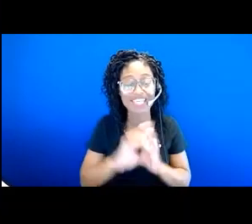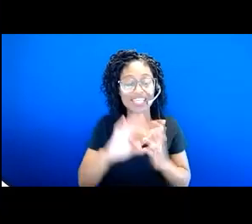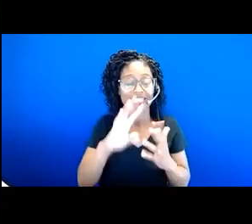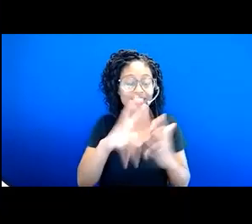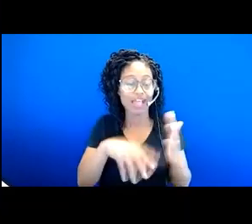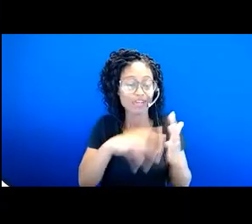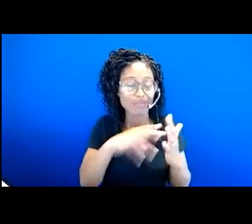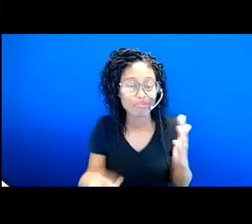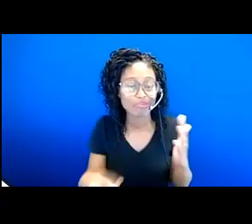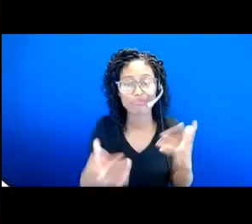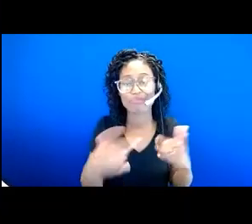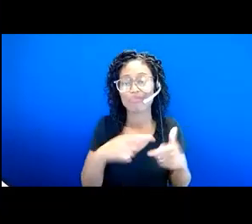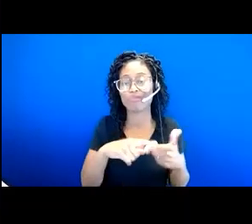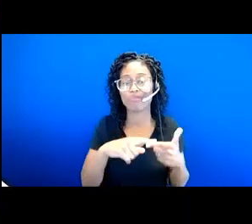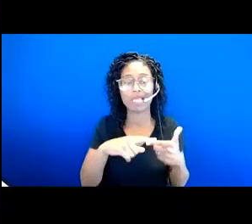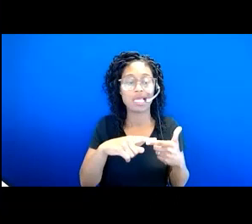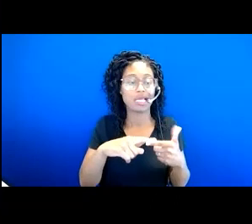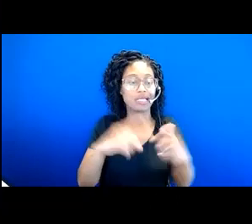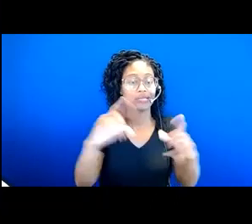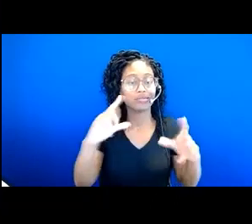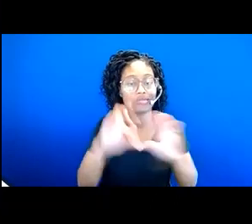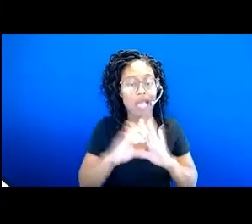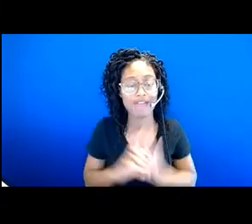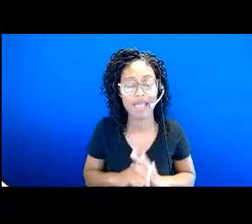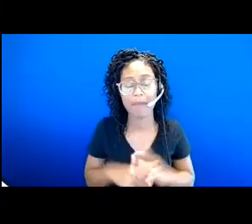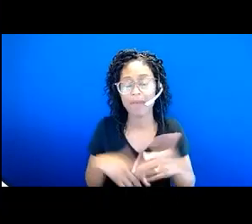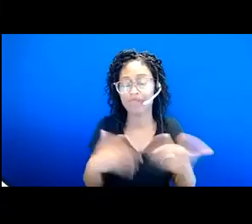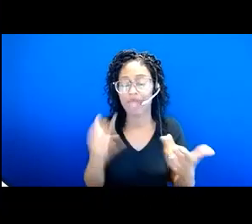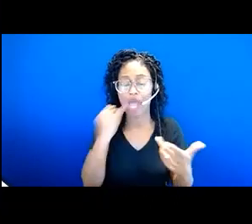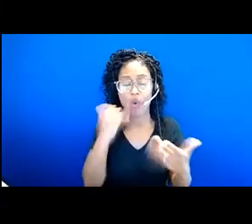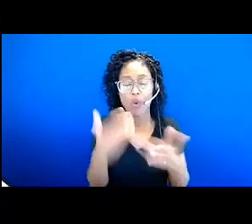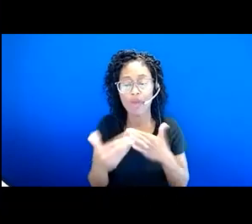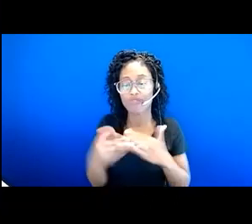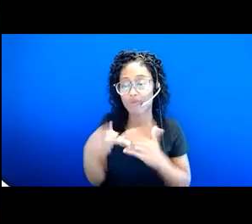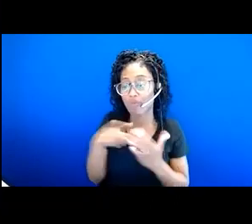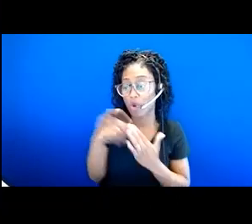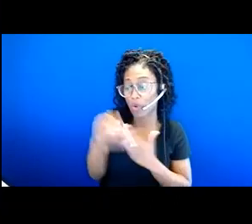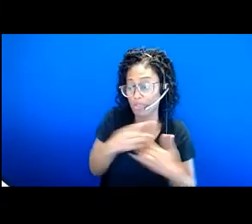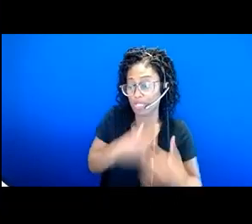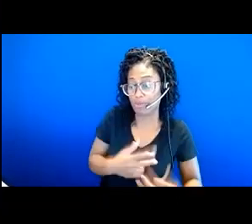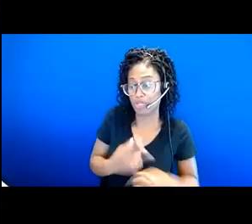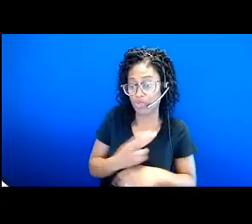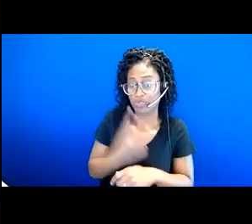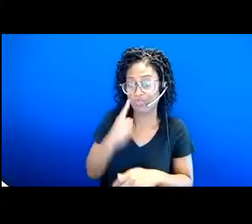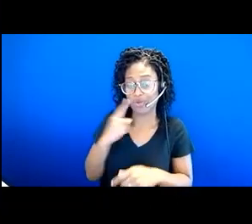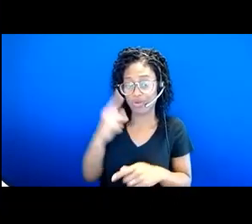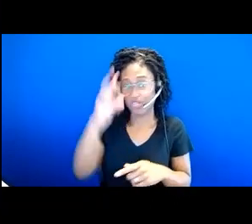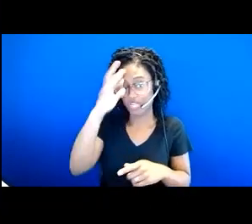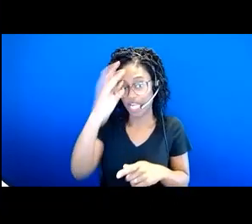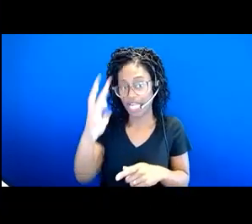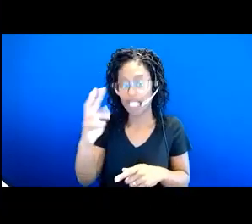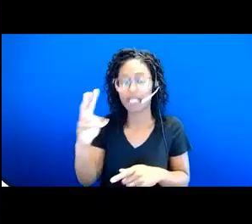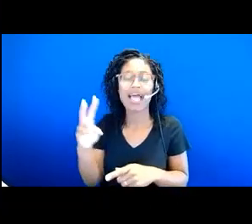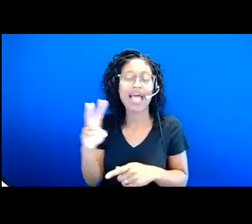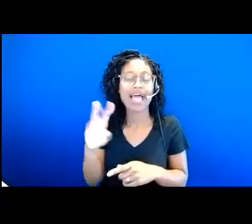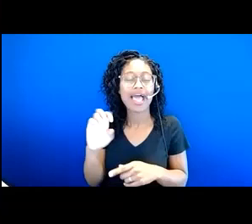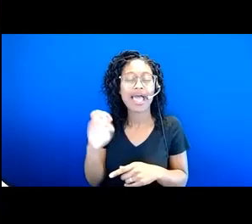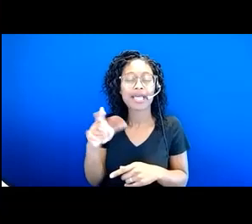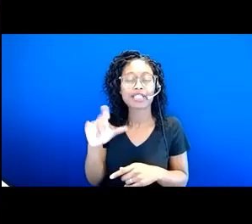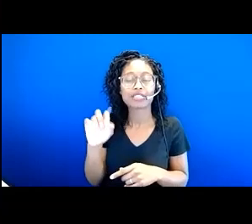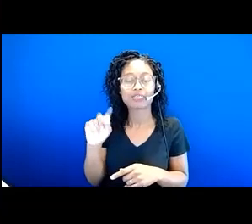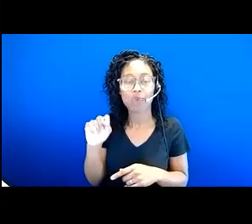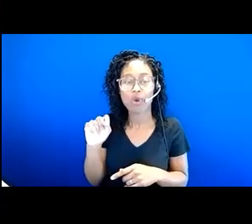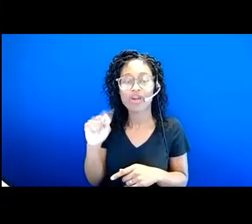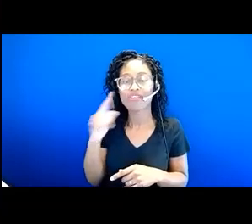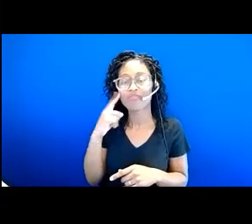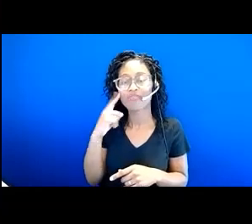you export them from whatever program you use to create them, export them as an image file, either JPEG